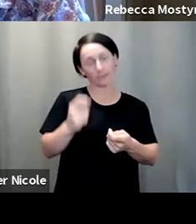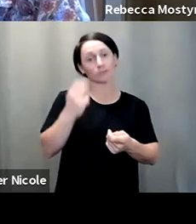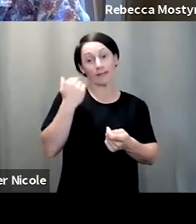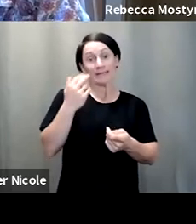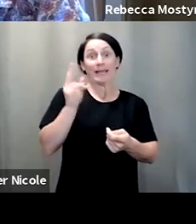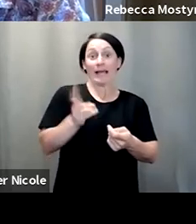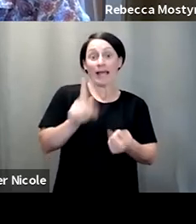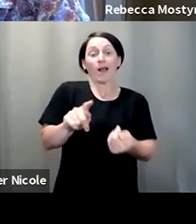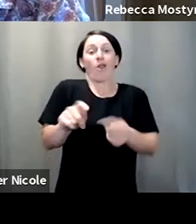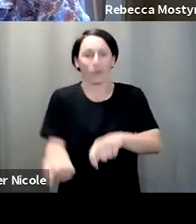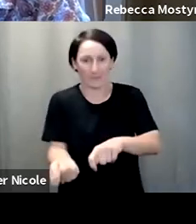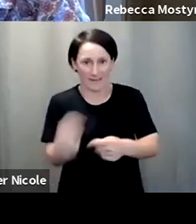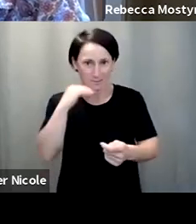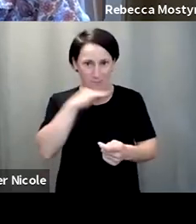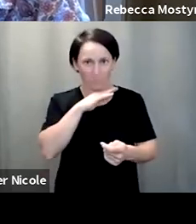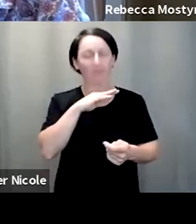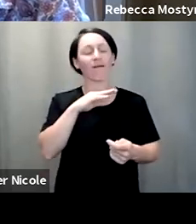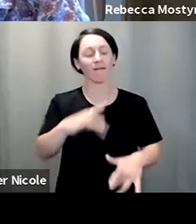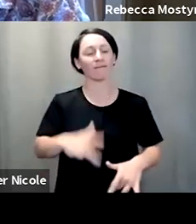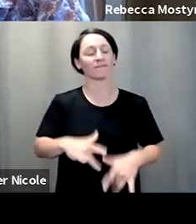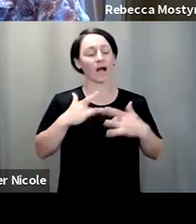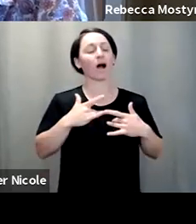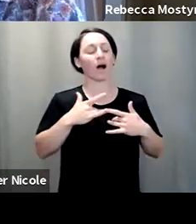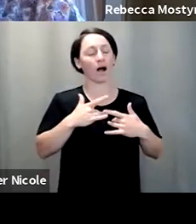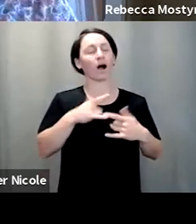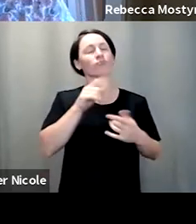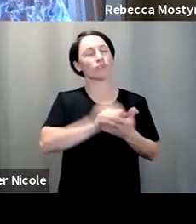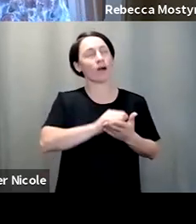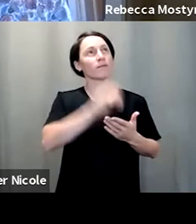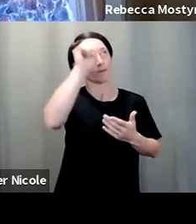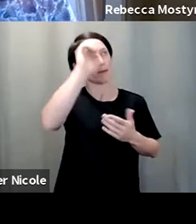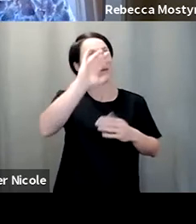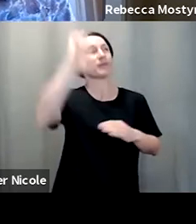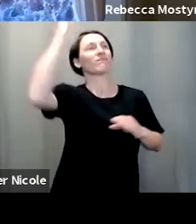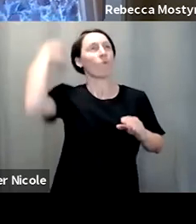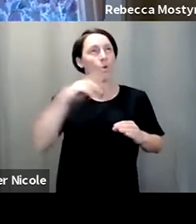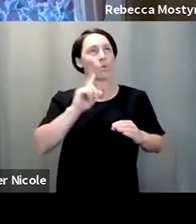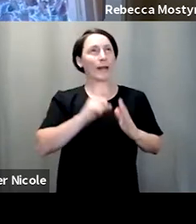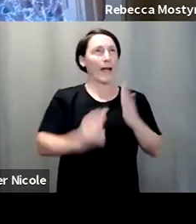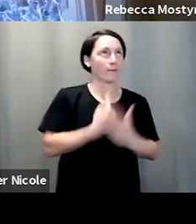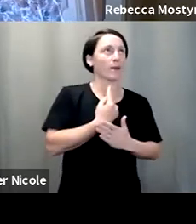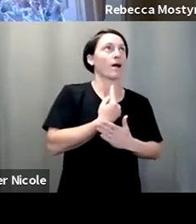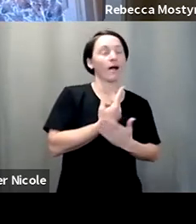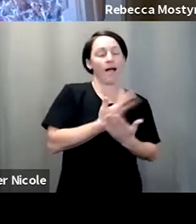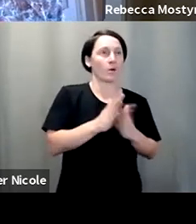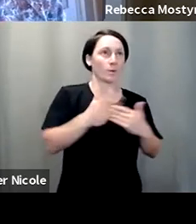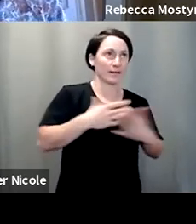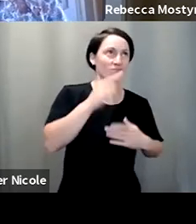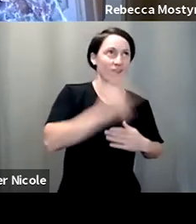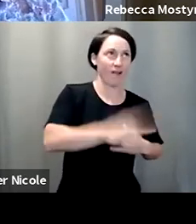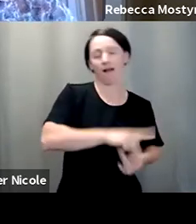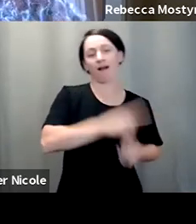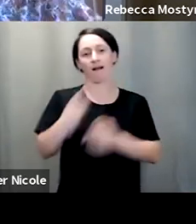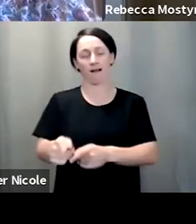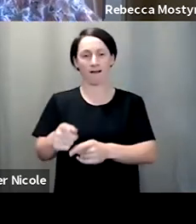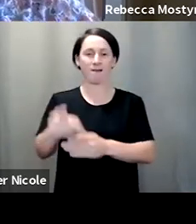now finding it incredibly helpful to be able to refer to what was done last time and simply go to